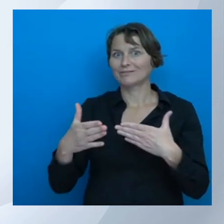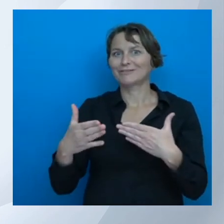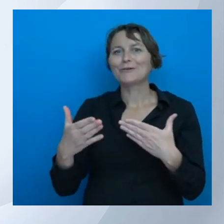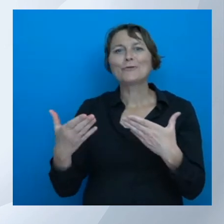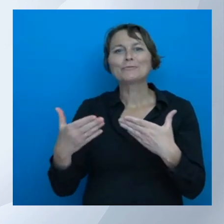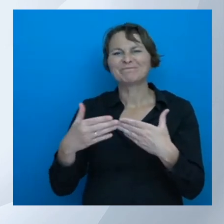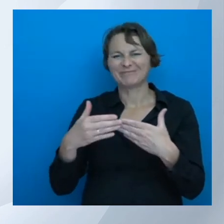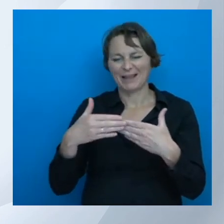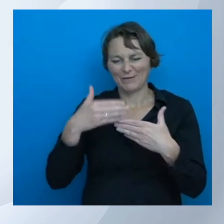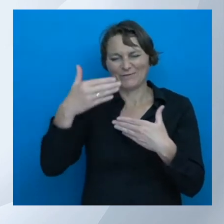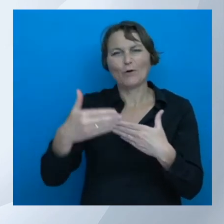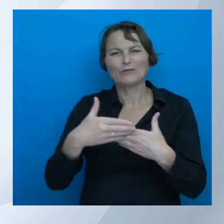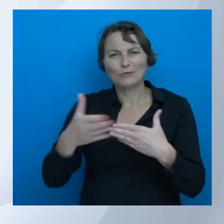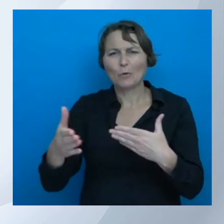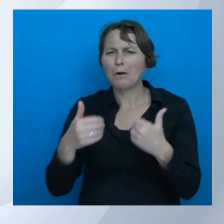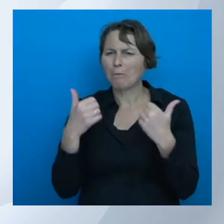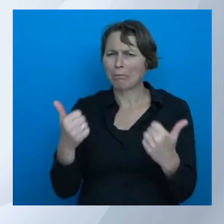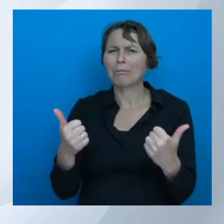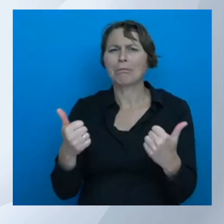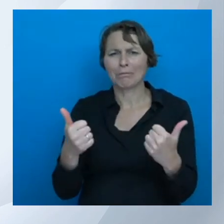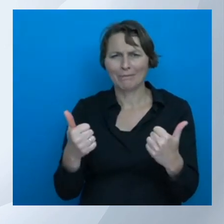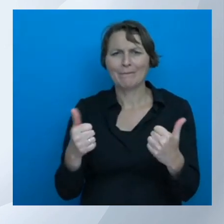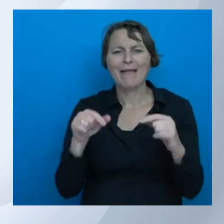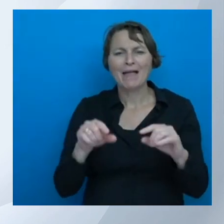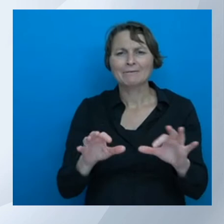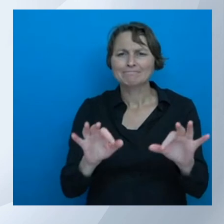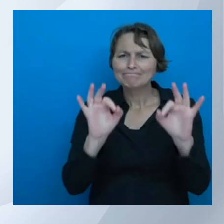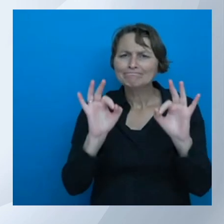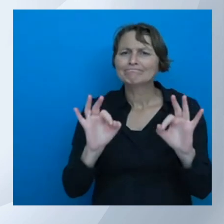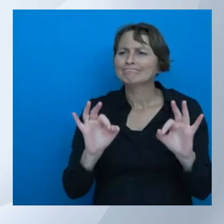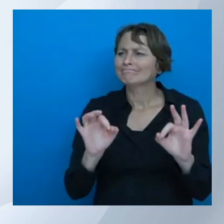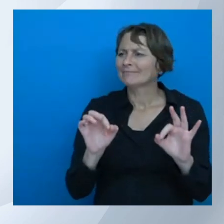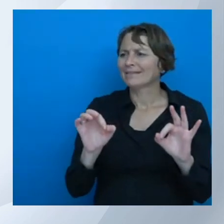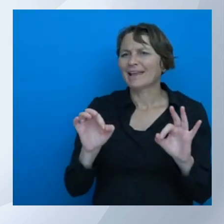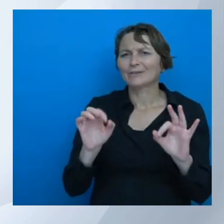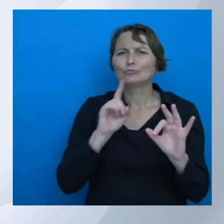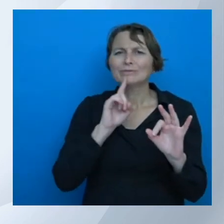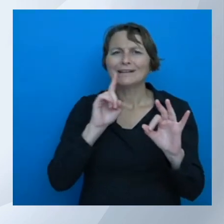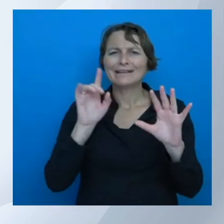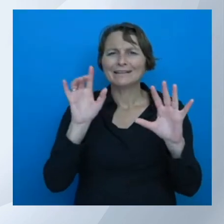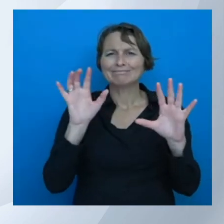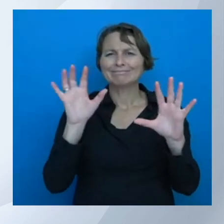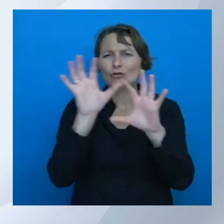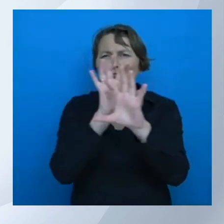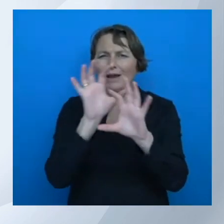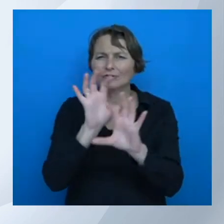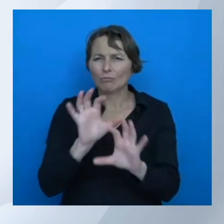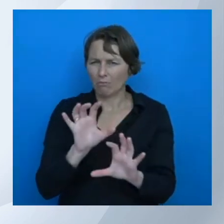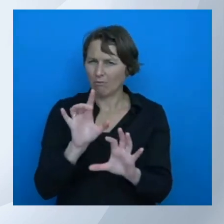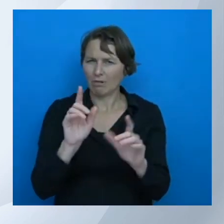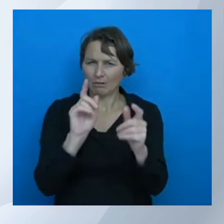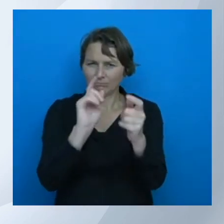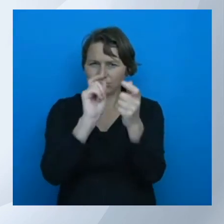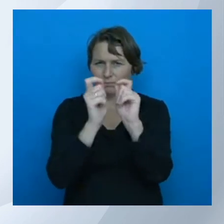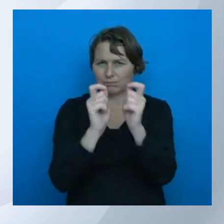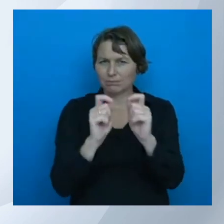rule-based engine, allows you to create such granular configuration there that it can be hugely